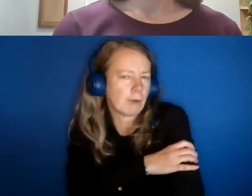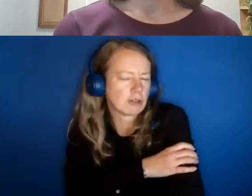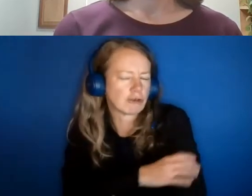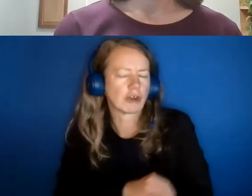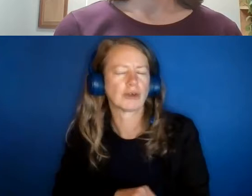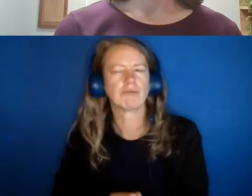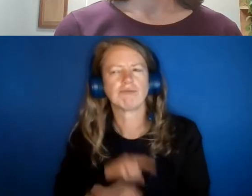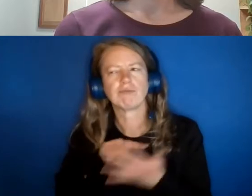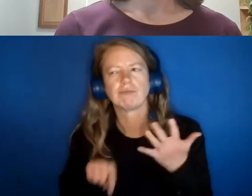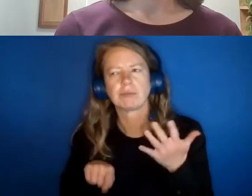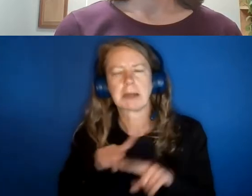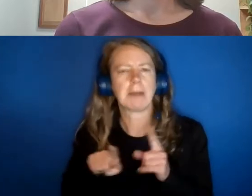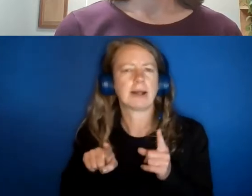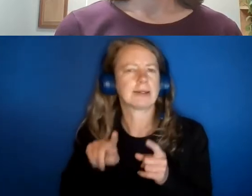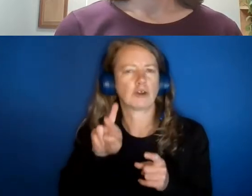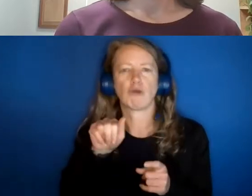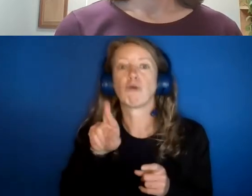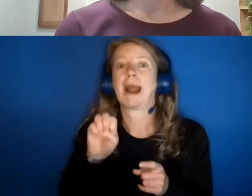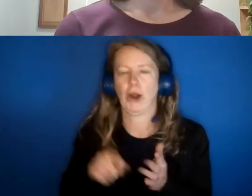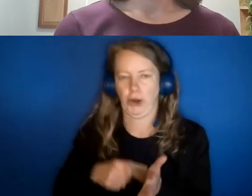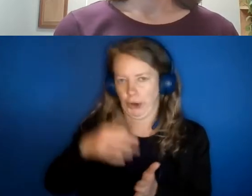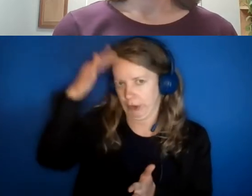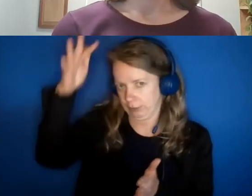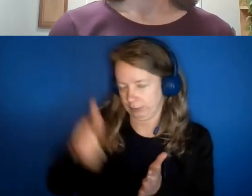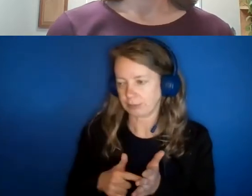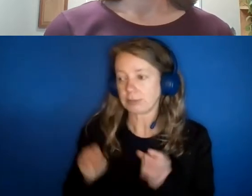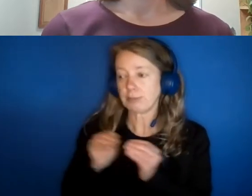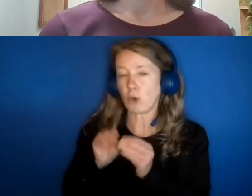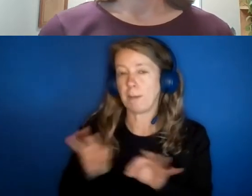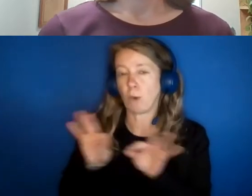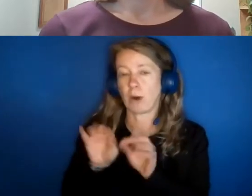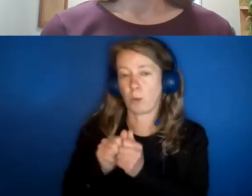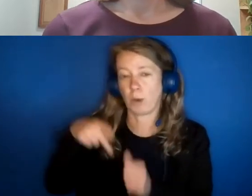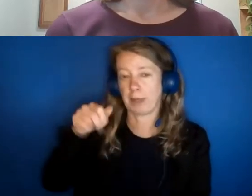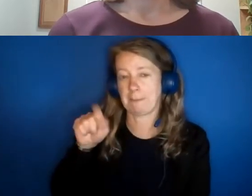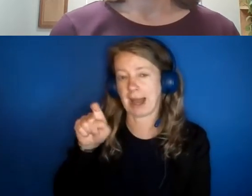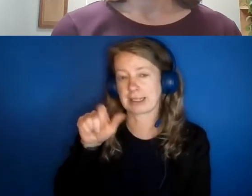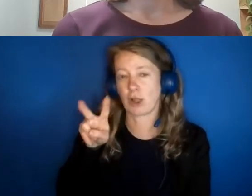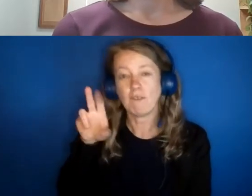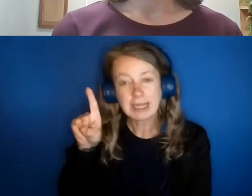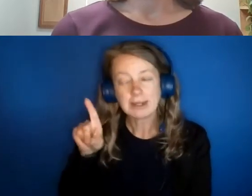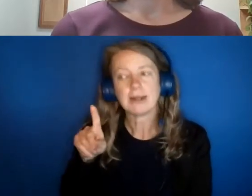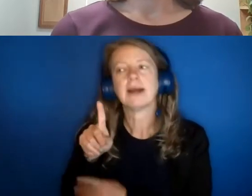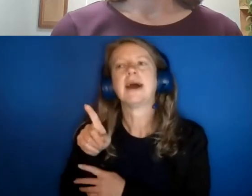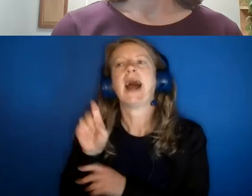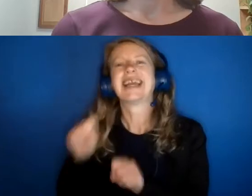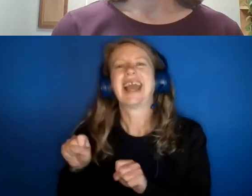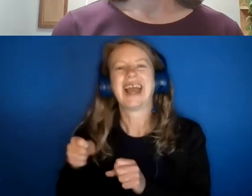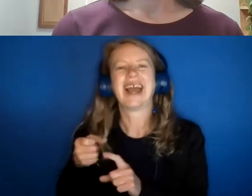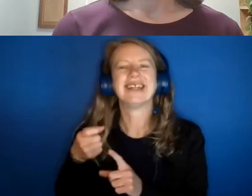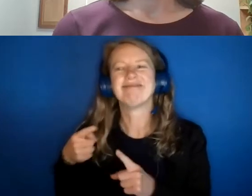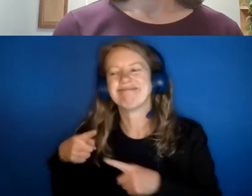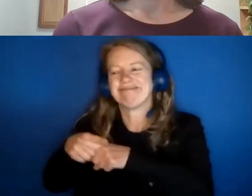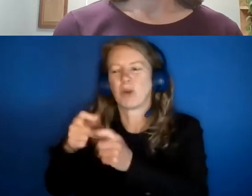but those are very rare. The more important things with Paxlovid is that there are quite a few interactions with medications. So